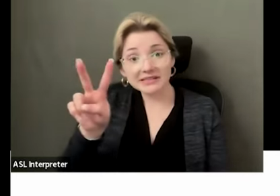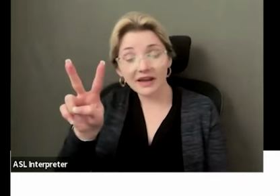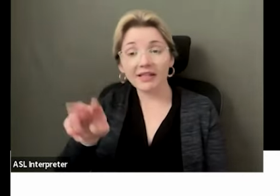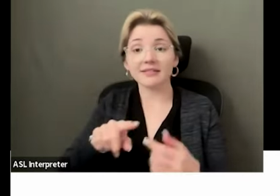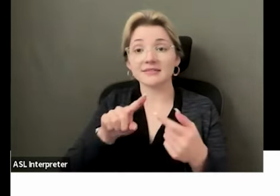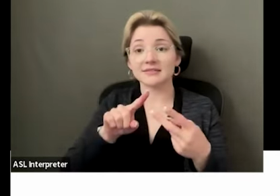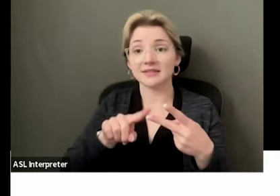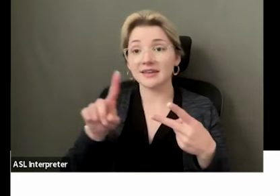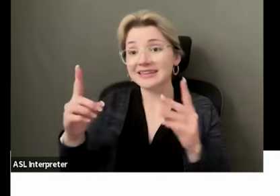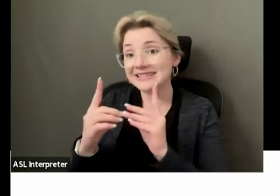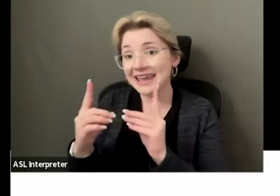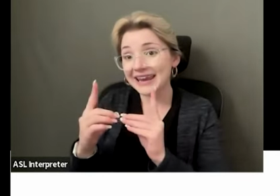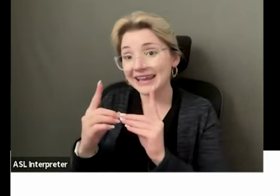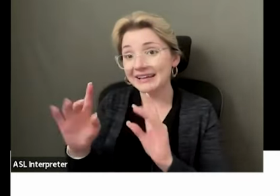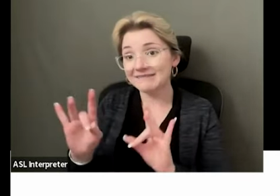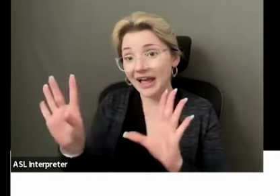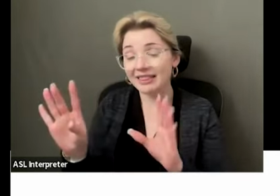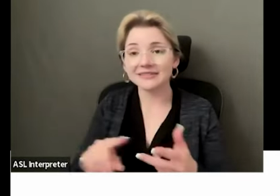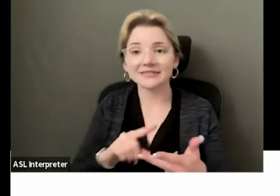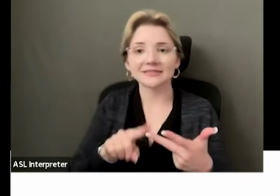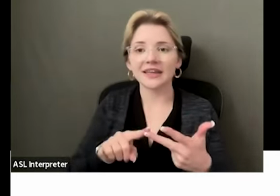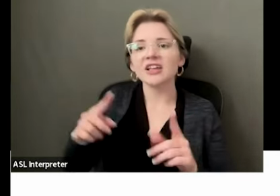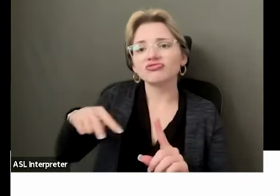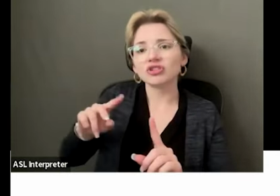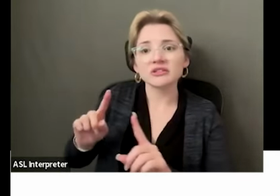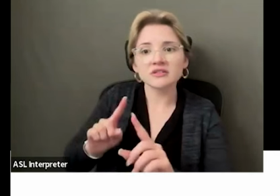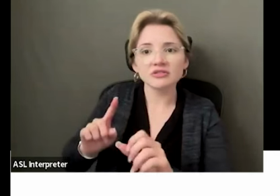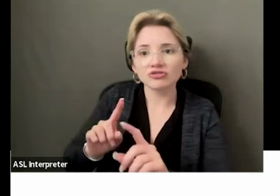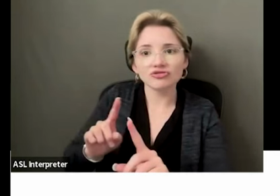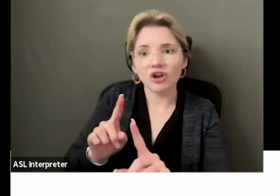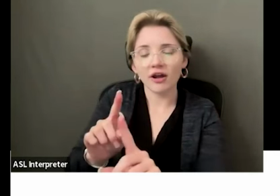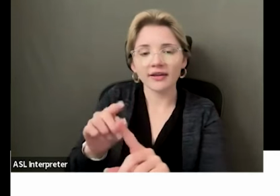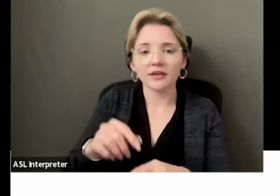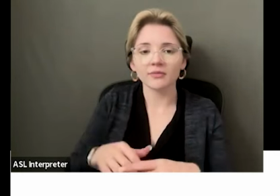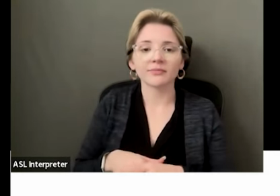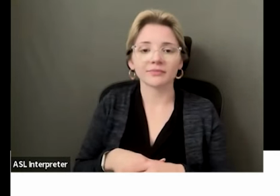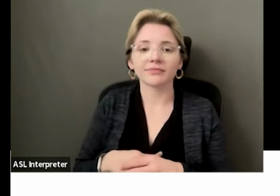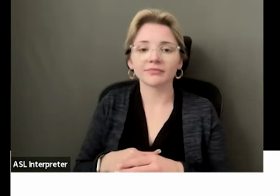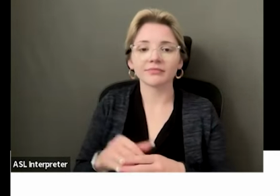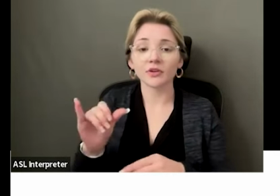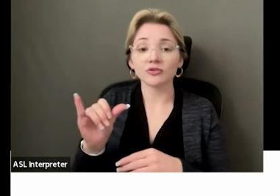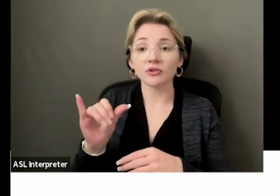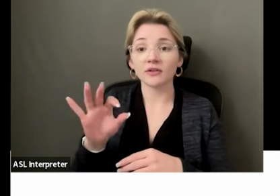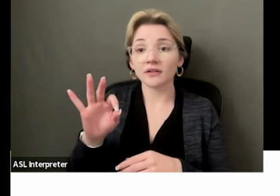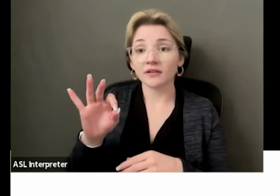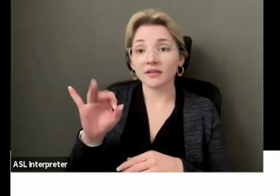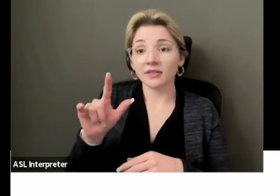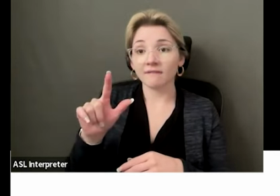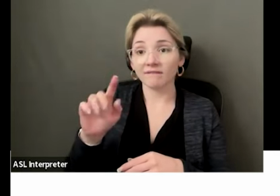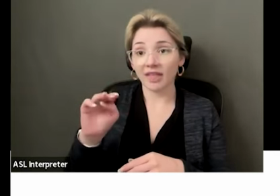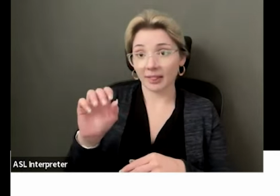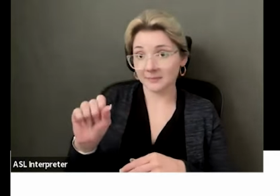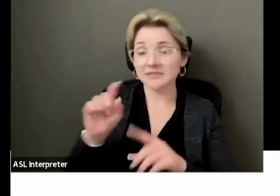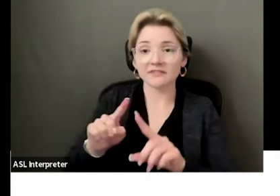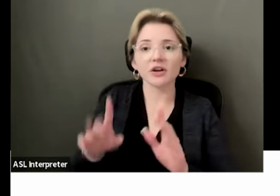and stalking. And while we know in the field, and those of us working direct services, we also included sexual assault, it wasn't until, next